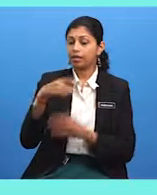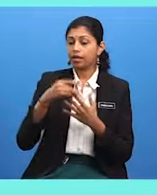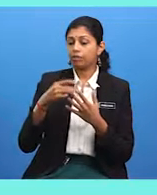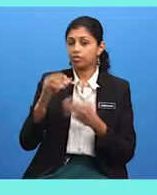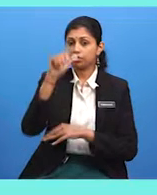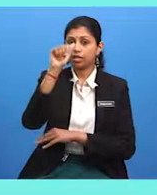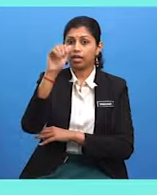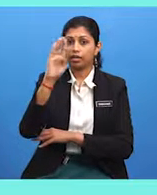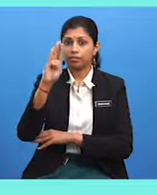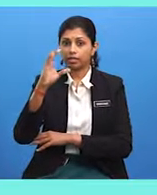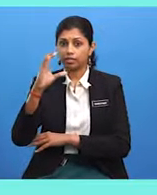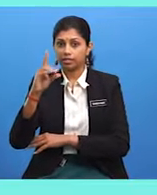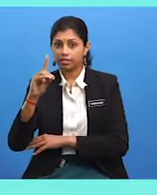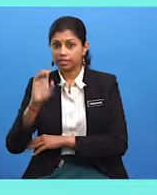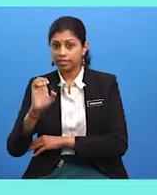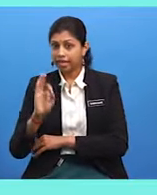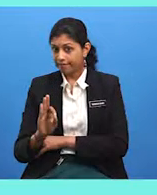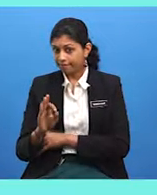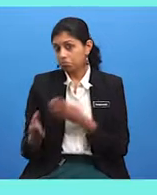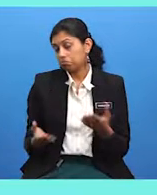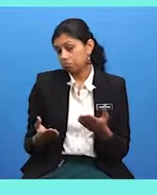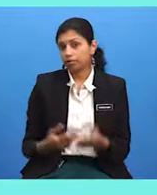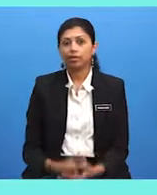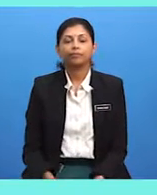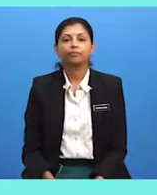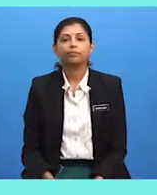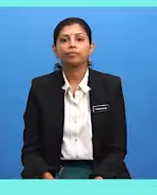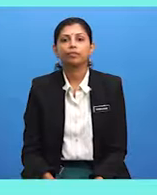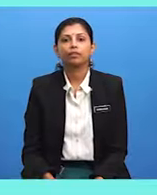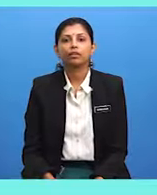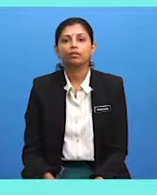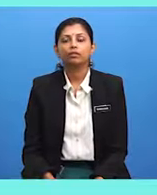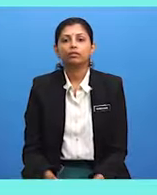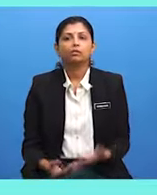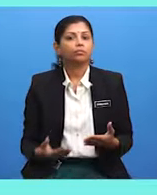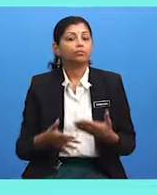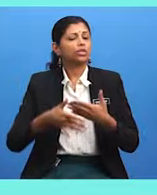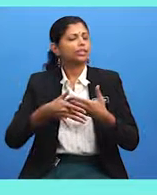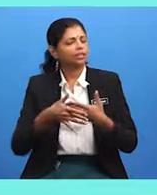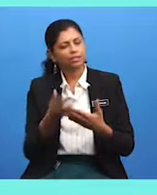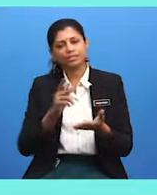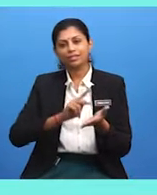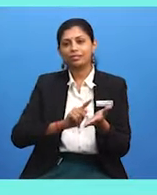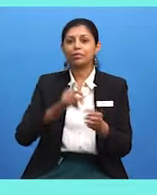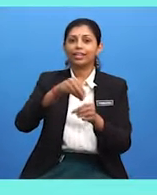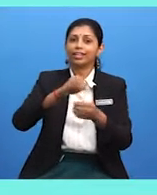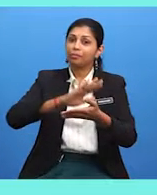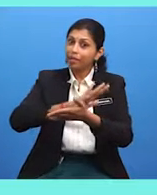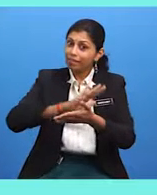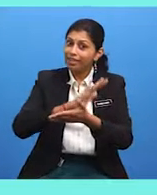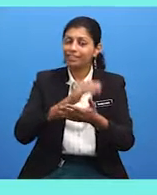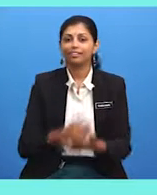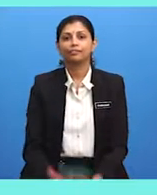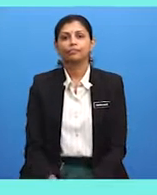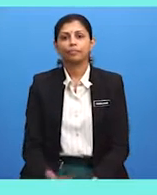6 options given. Now, this may be the easiest part of the paper